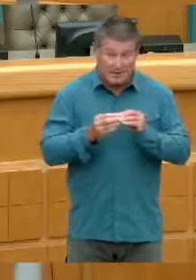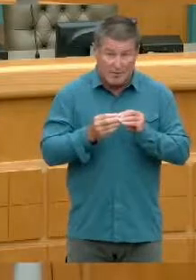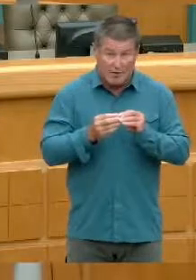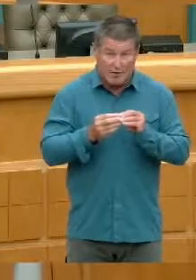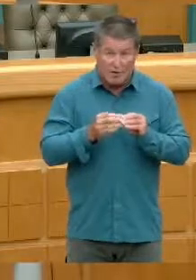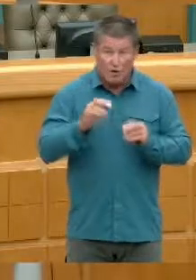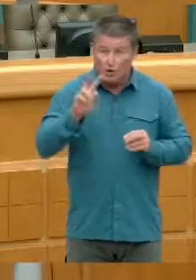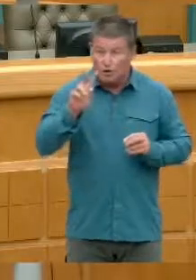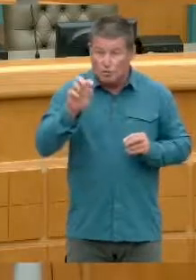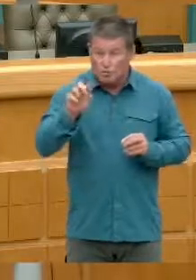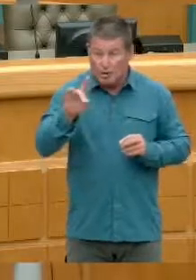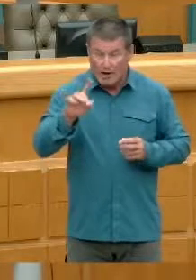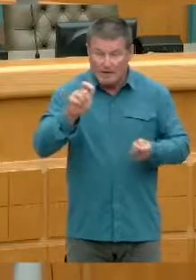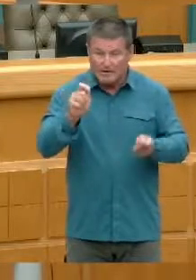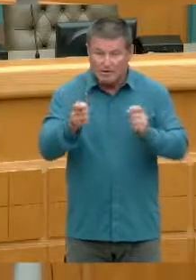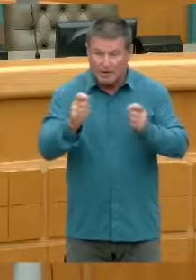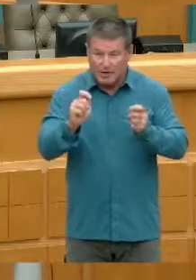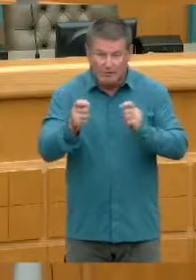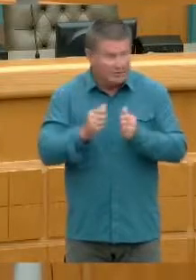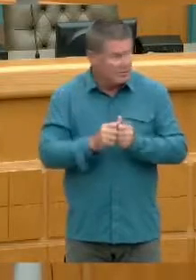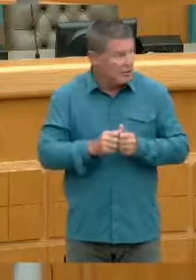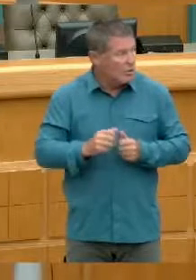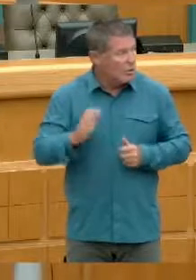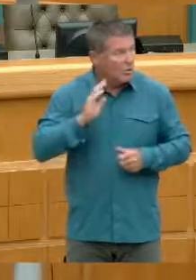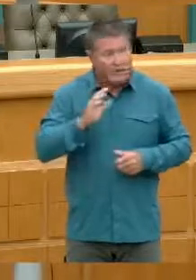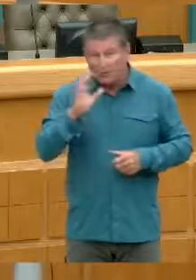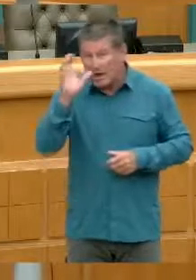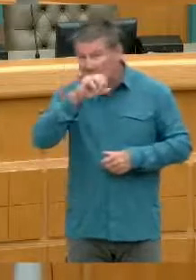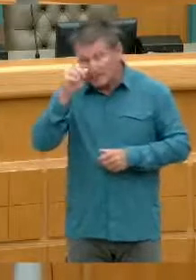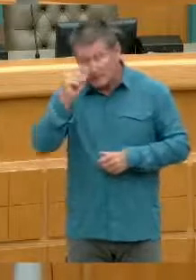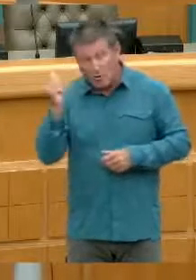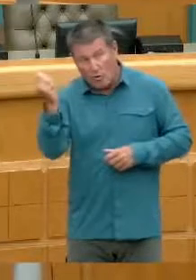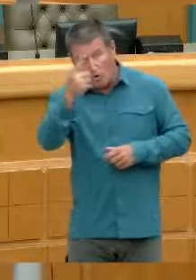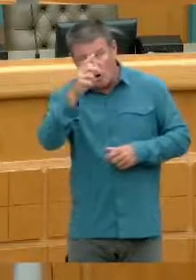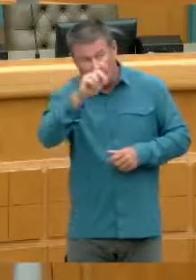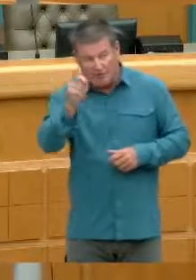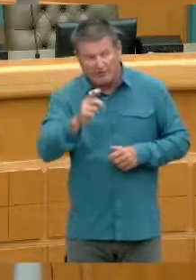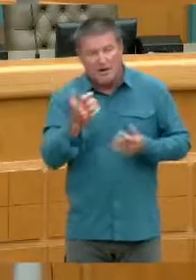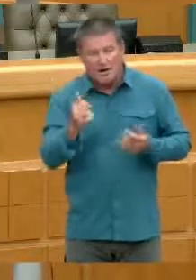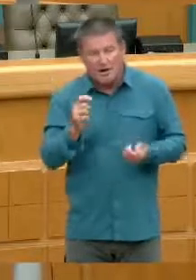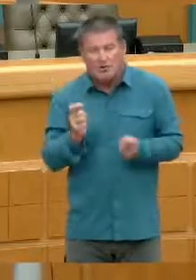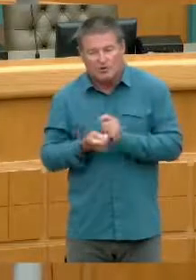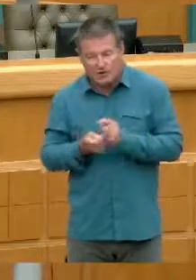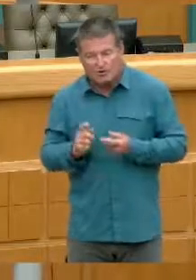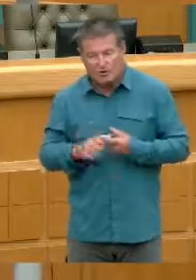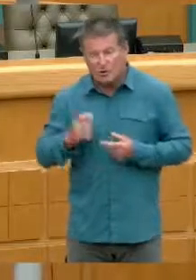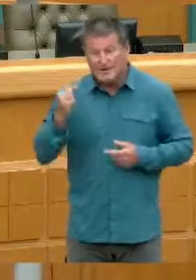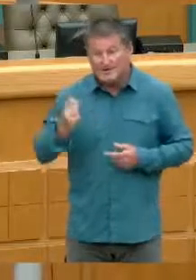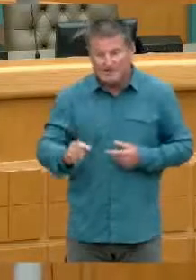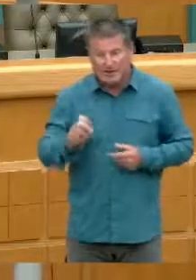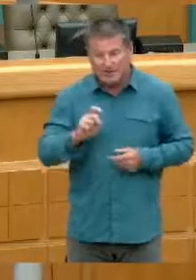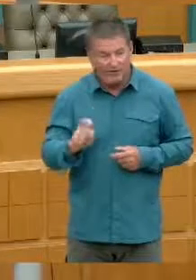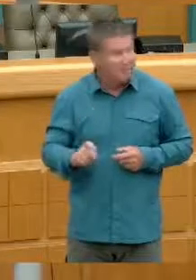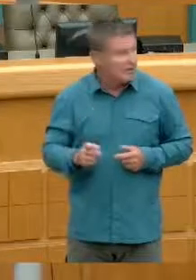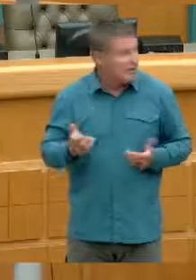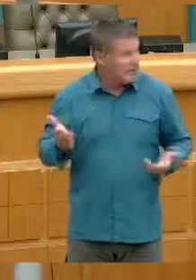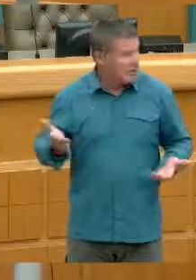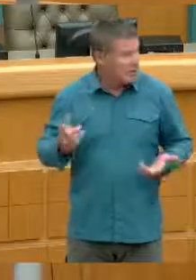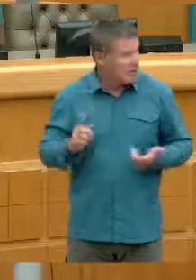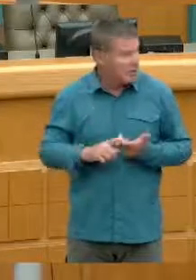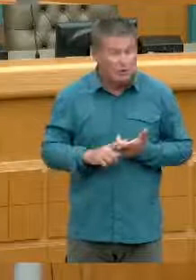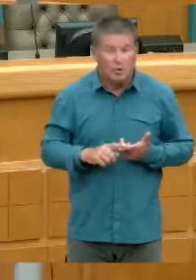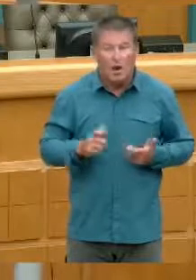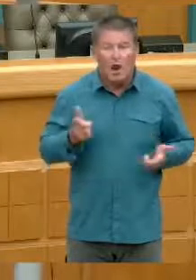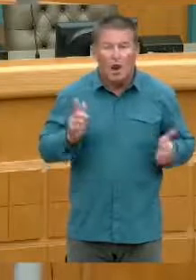changing somewhat because we've shifted from estimating it for all of Texas to estimating it for South Texas, which is from here to